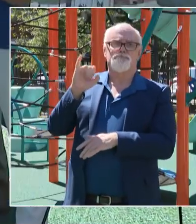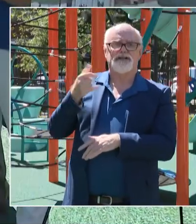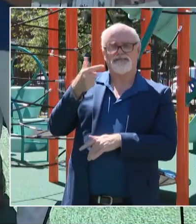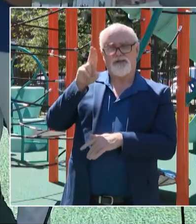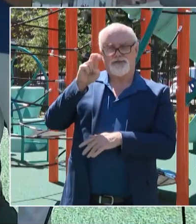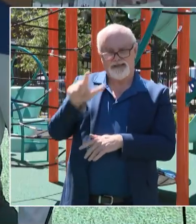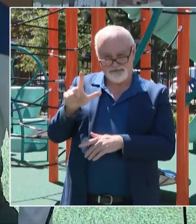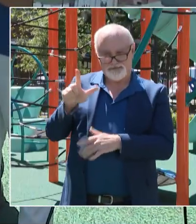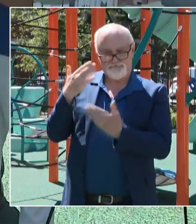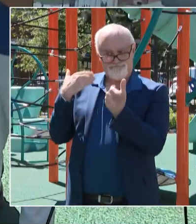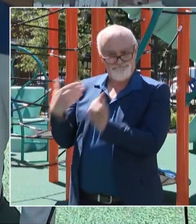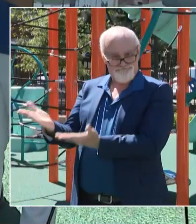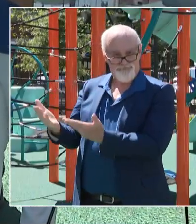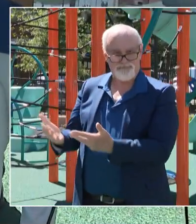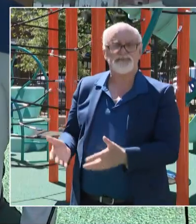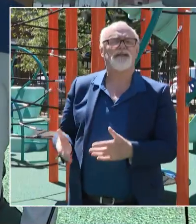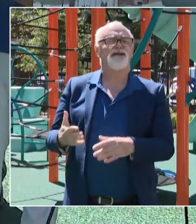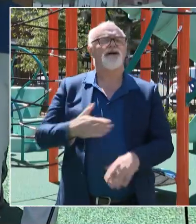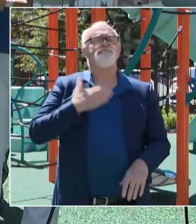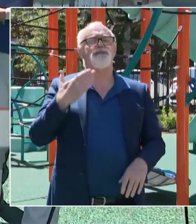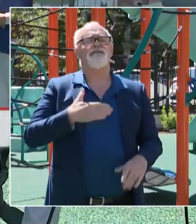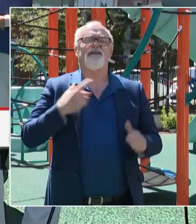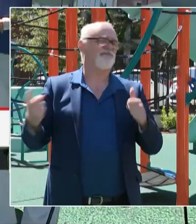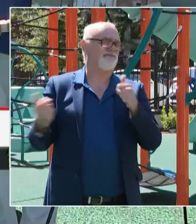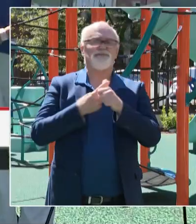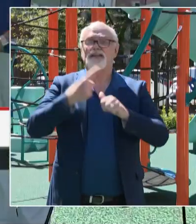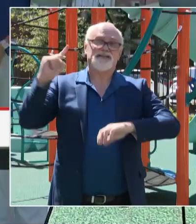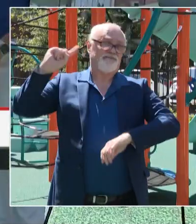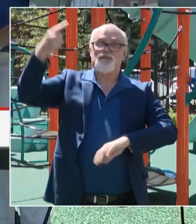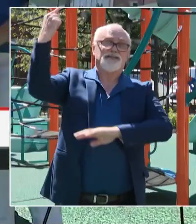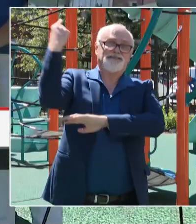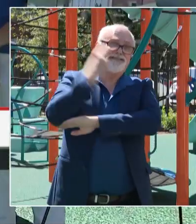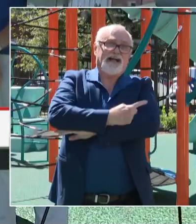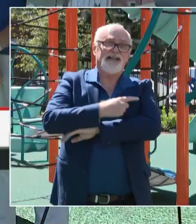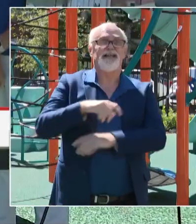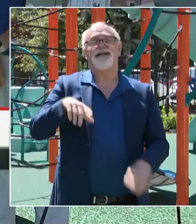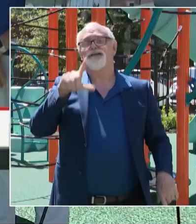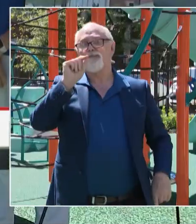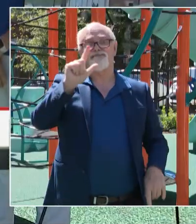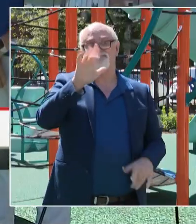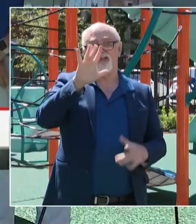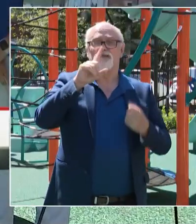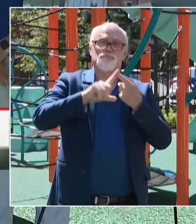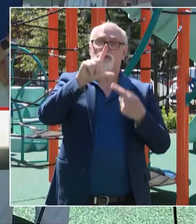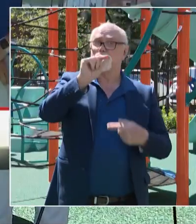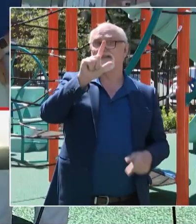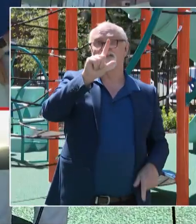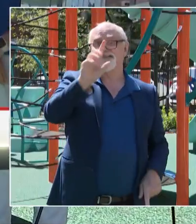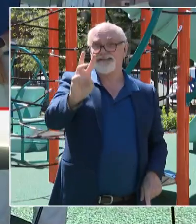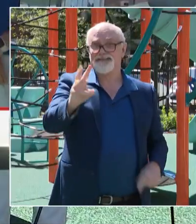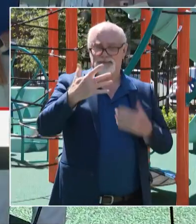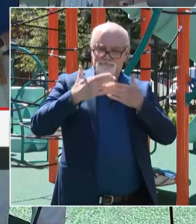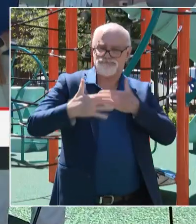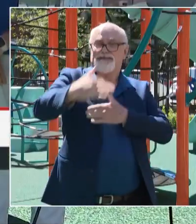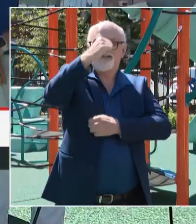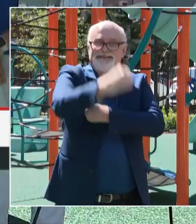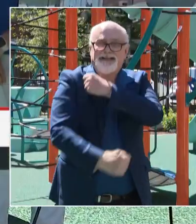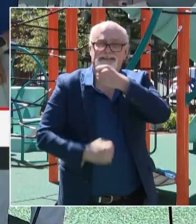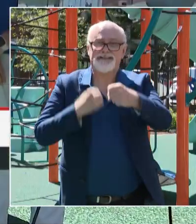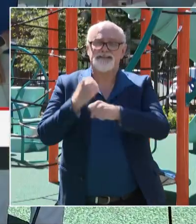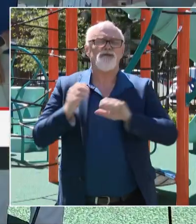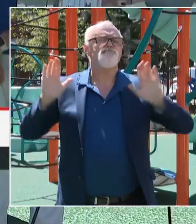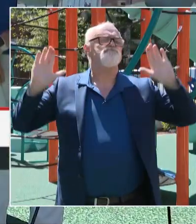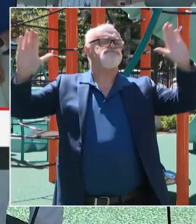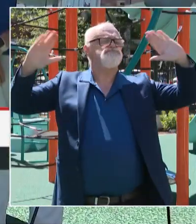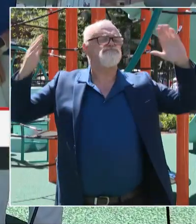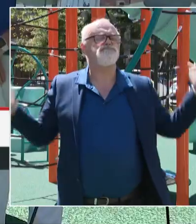introduction. Happy first day 2025-2026. It feels great to be back in school.